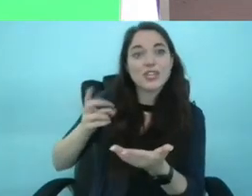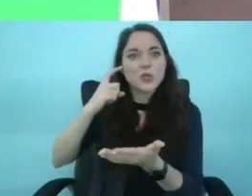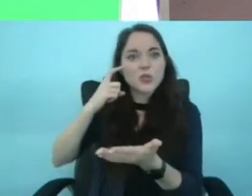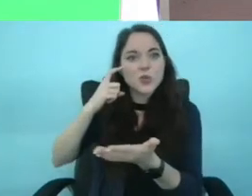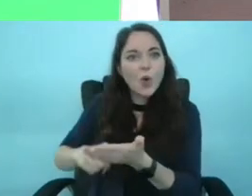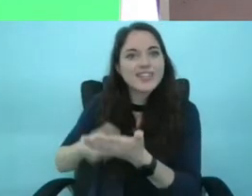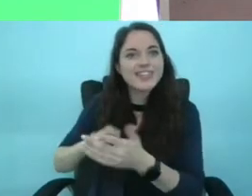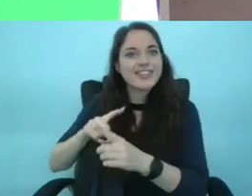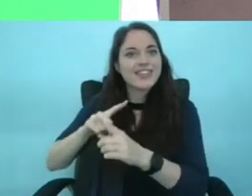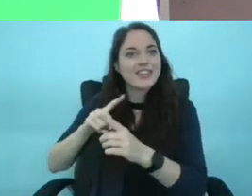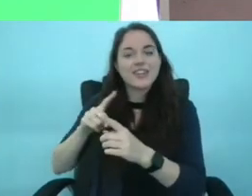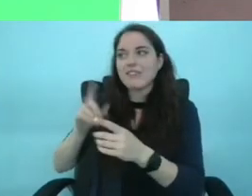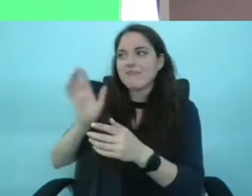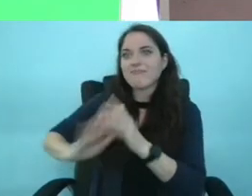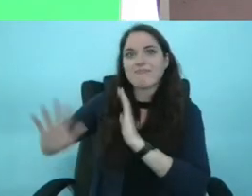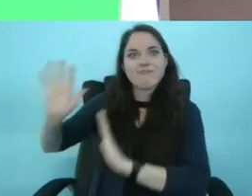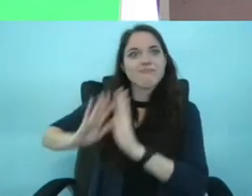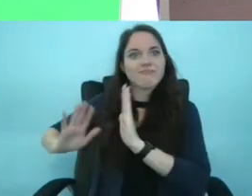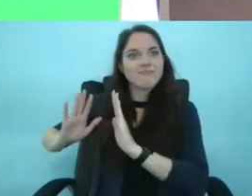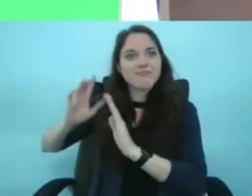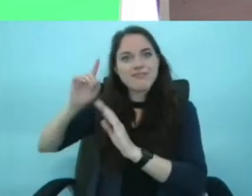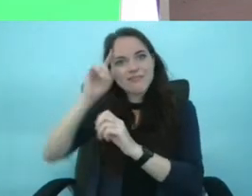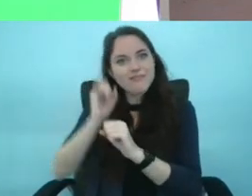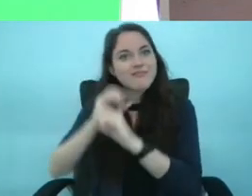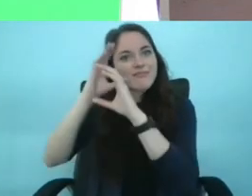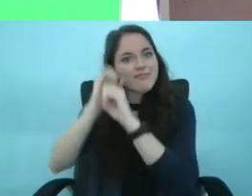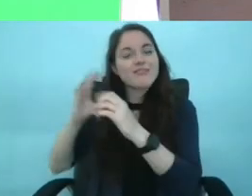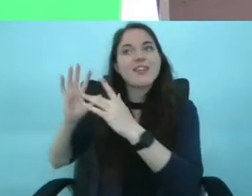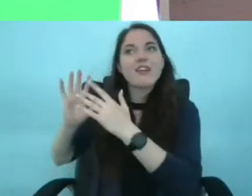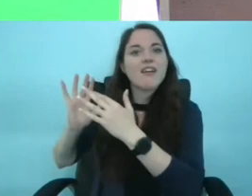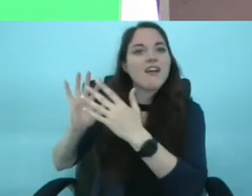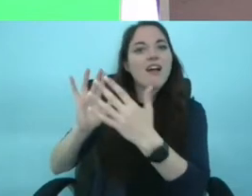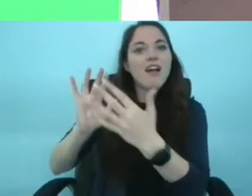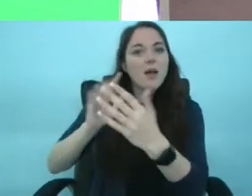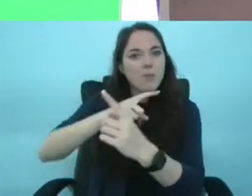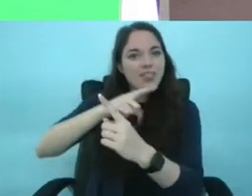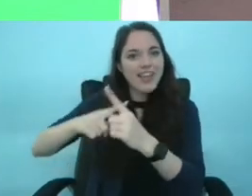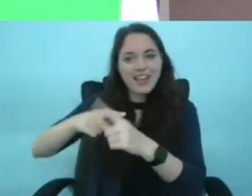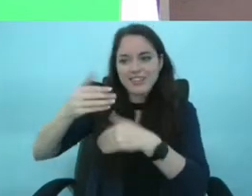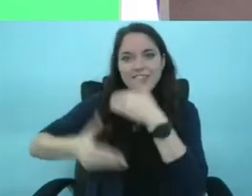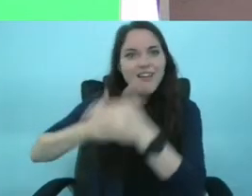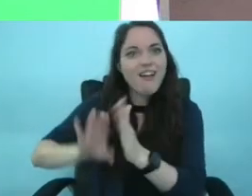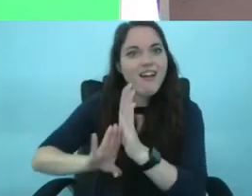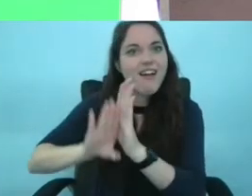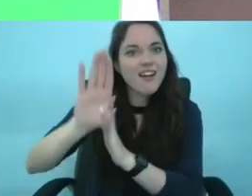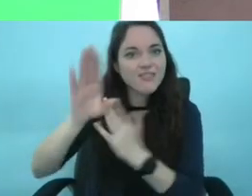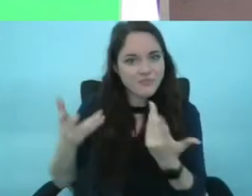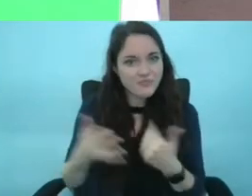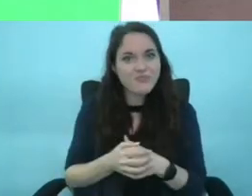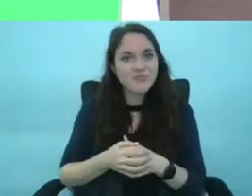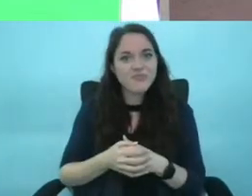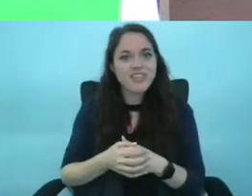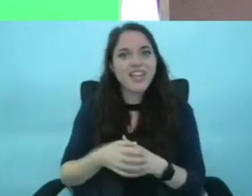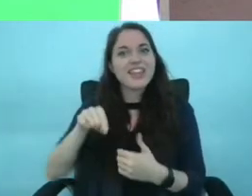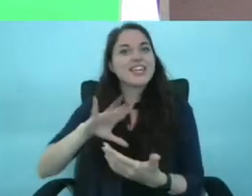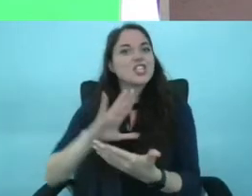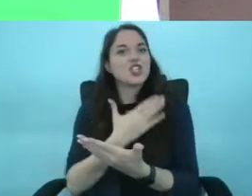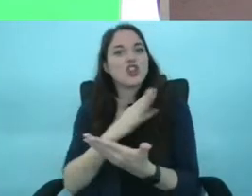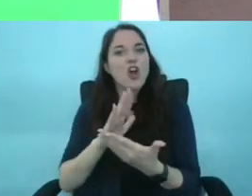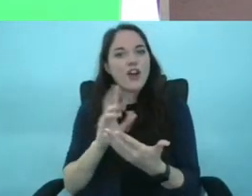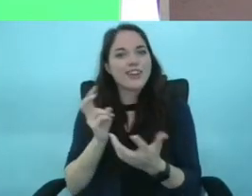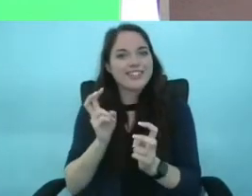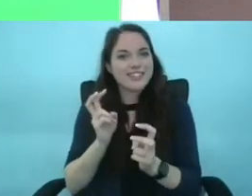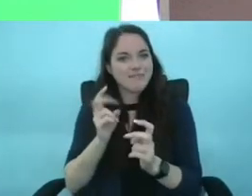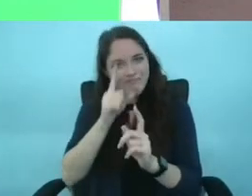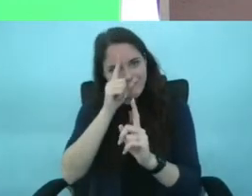same time acknowledging signs of progress. It survives as an anthem because it conjures